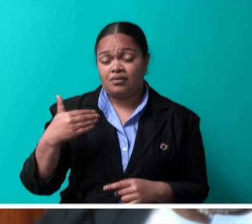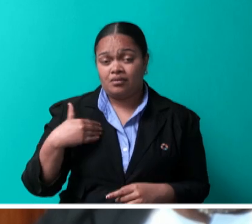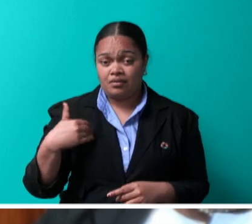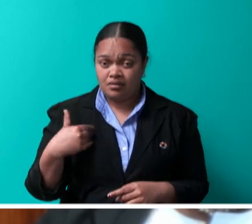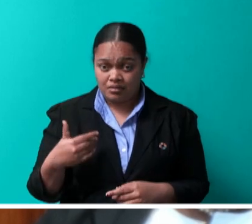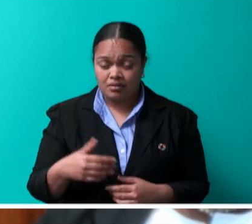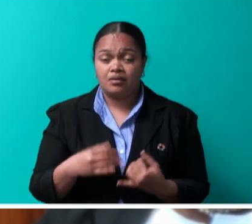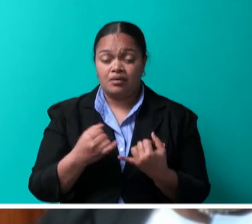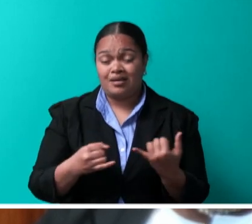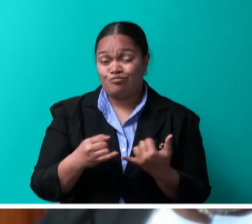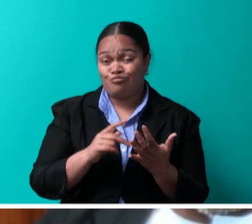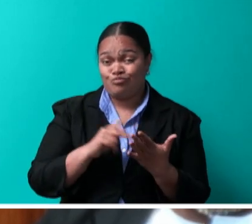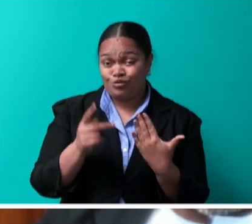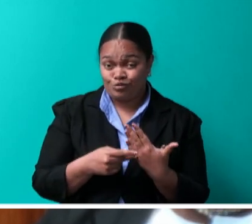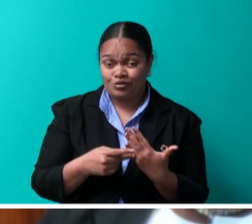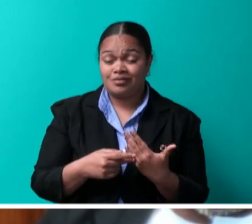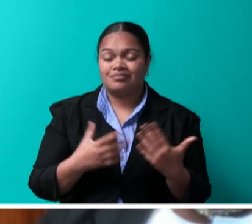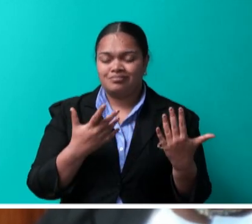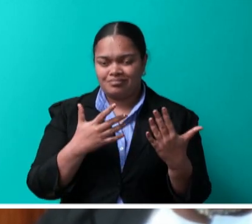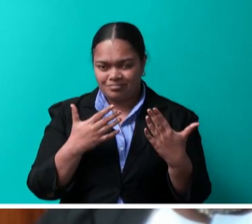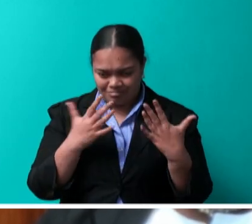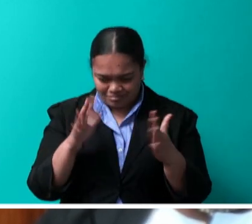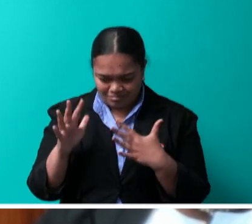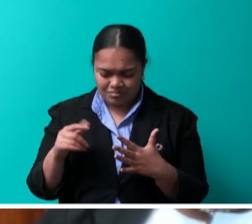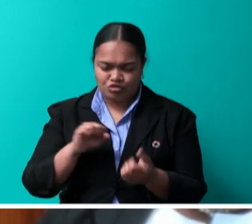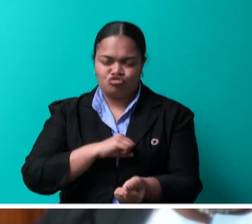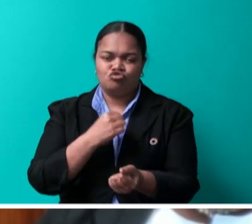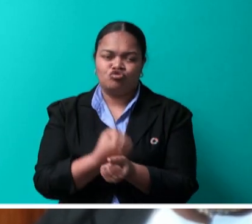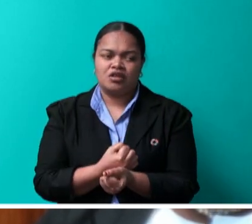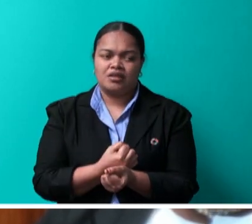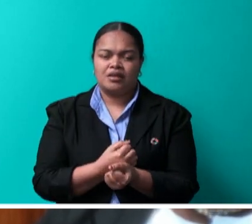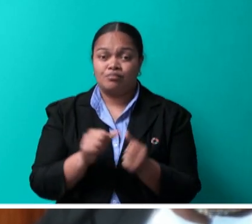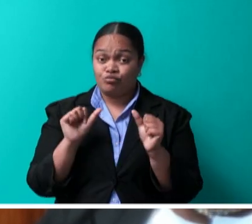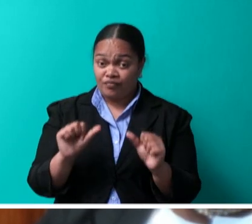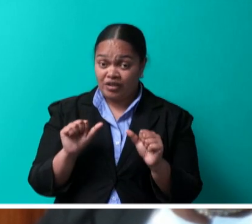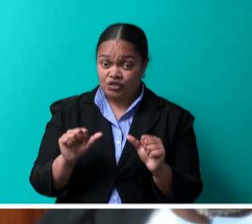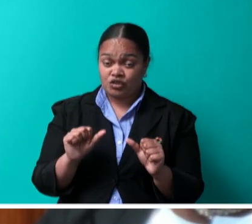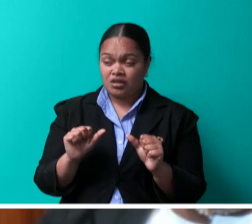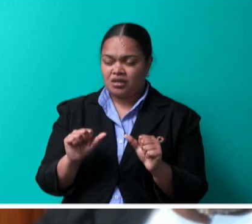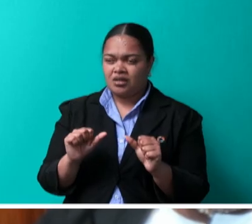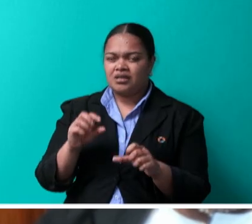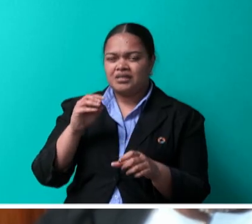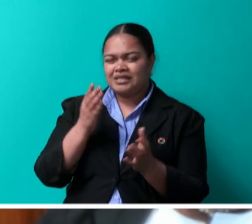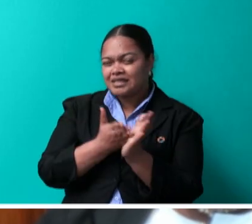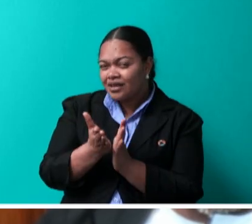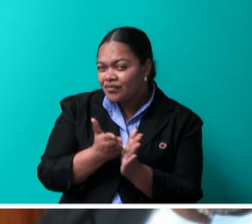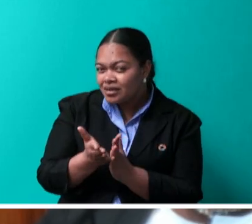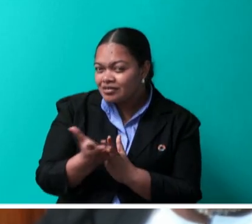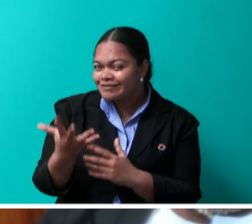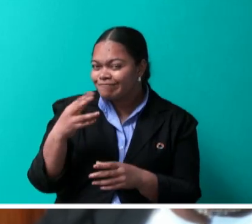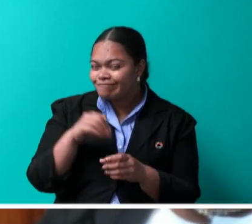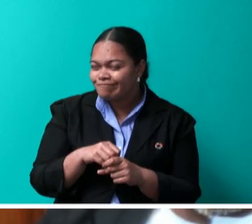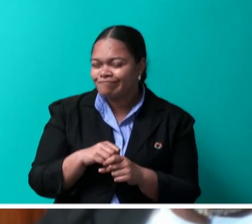Transformation Project complements these reforms by strengthening prevention, improving service integration,